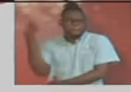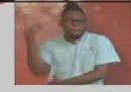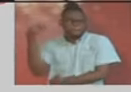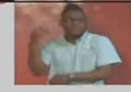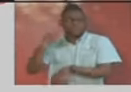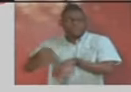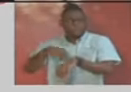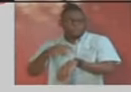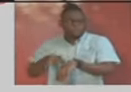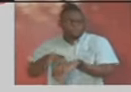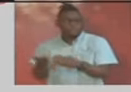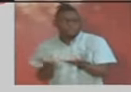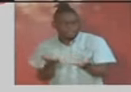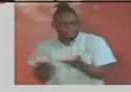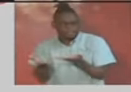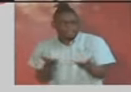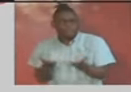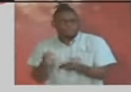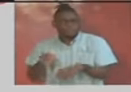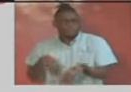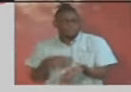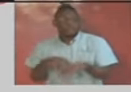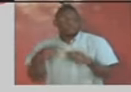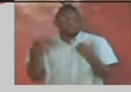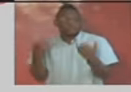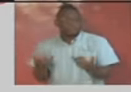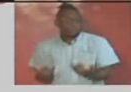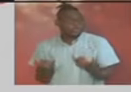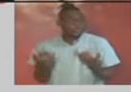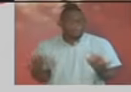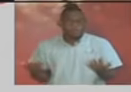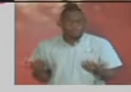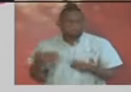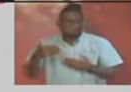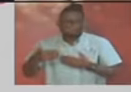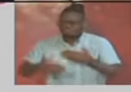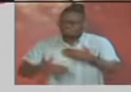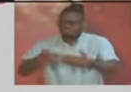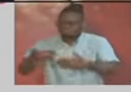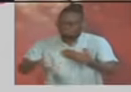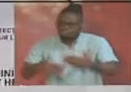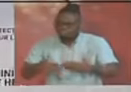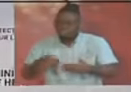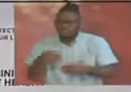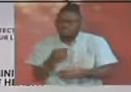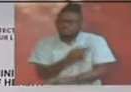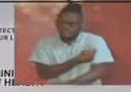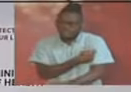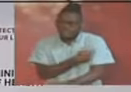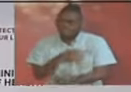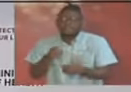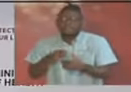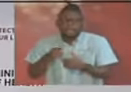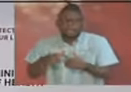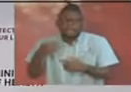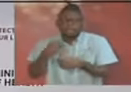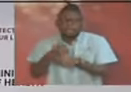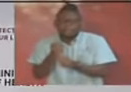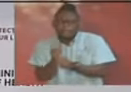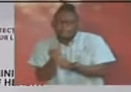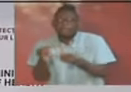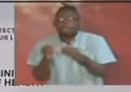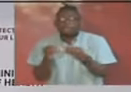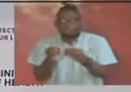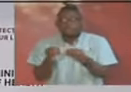the epidemic progresses and vaccines are delivered, then we make some decisions further on. Thank you very much. We go now to questions from